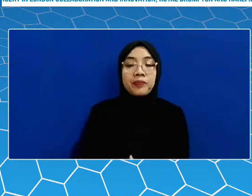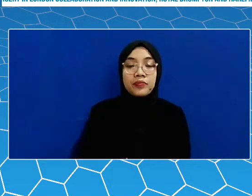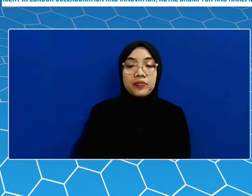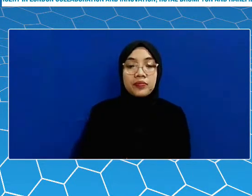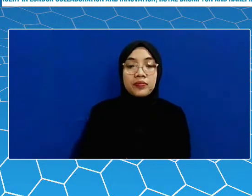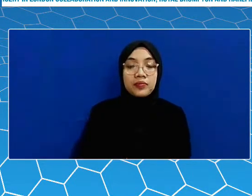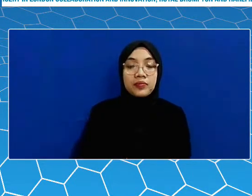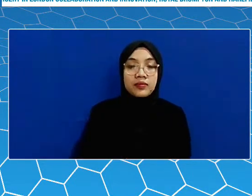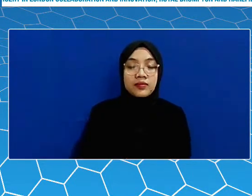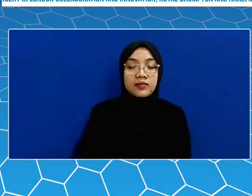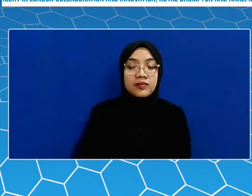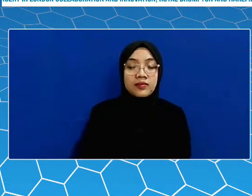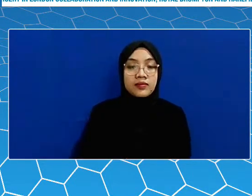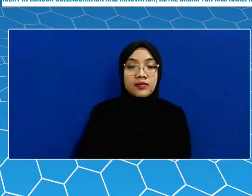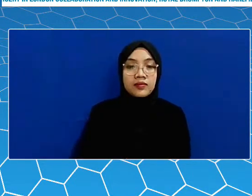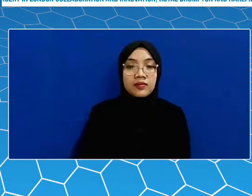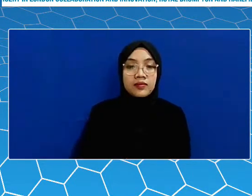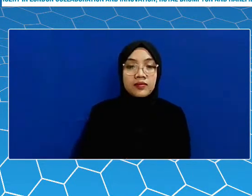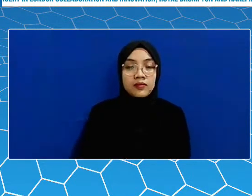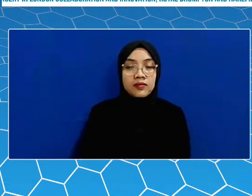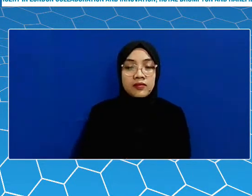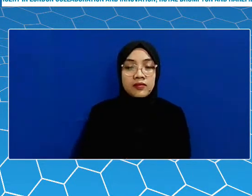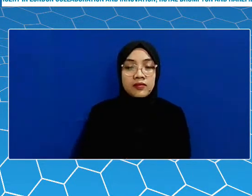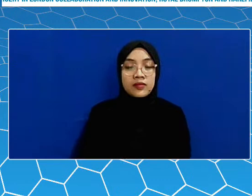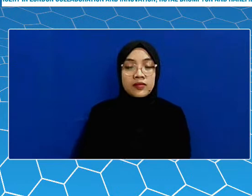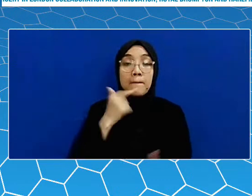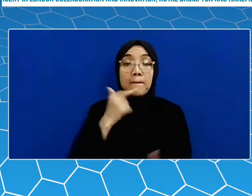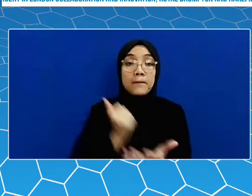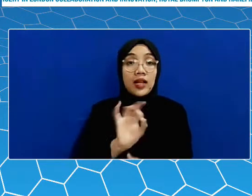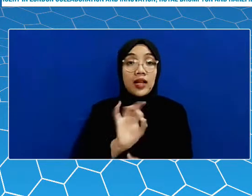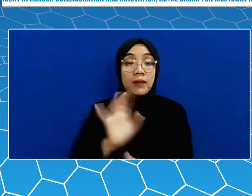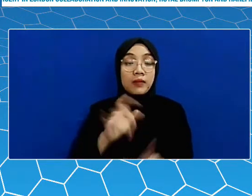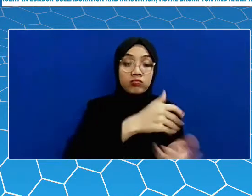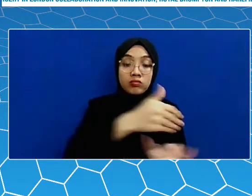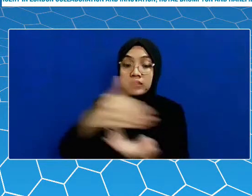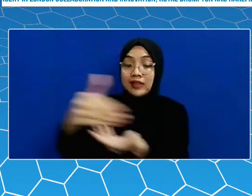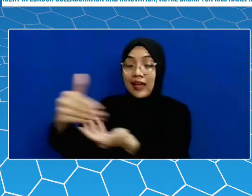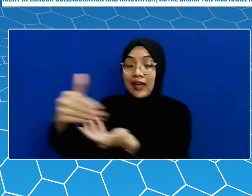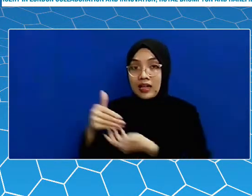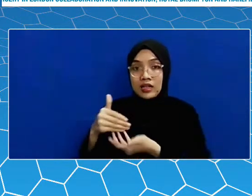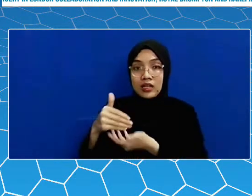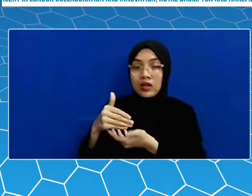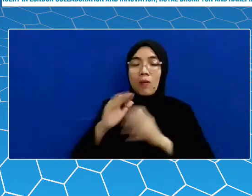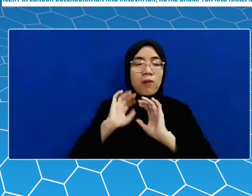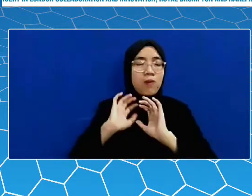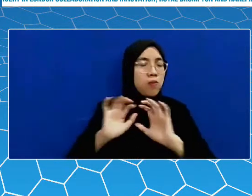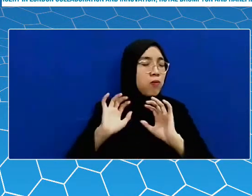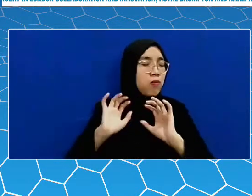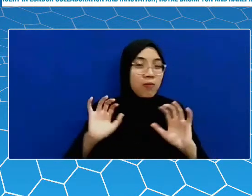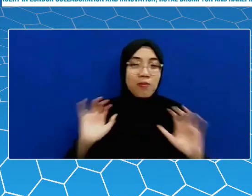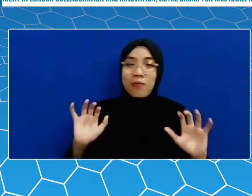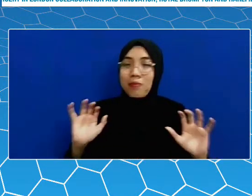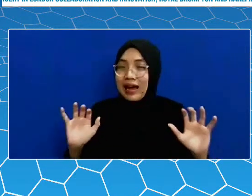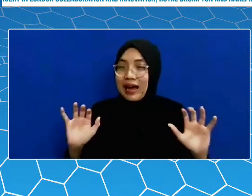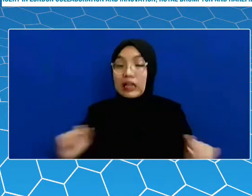is key is obviously the data that we collect. We collect loads of data, but up until now, we never utilized that data in the